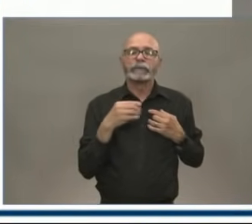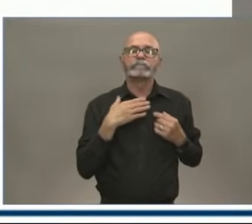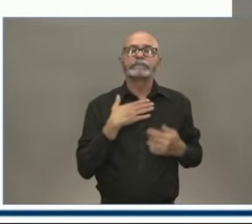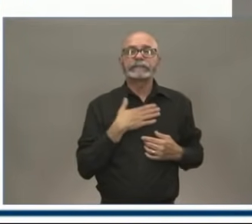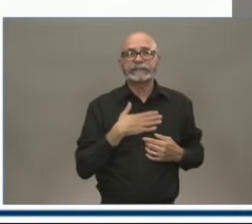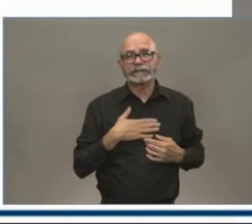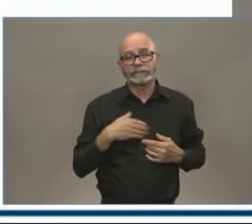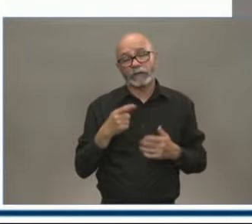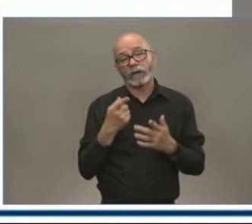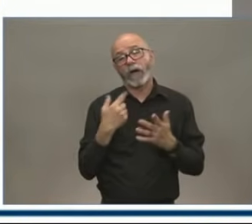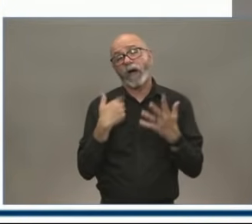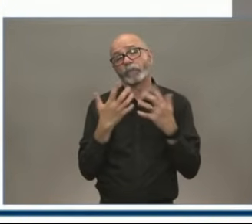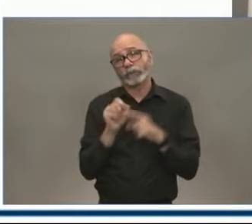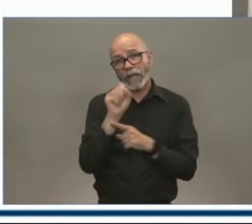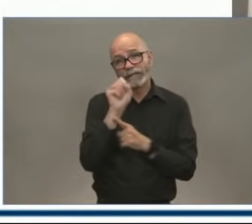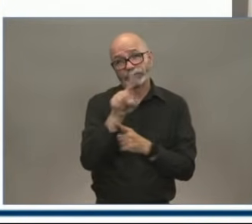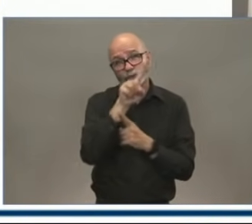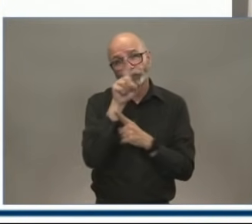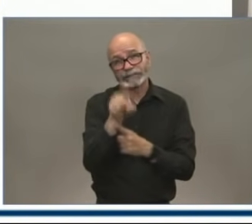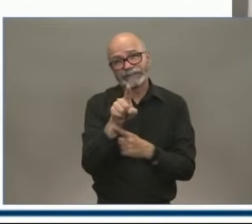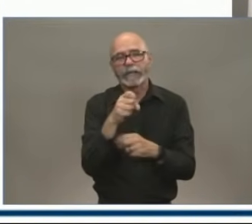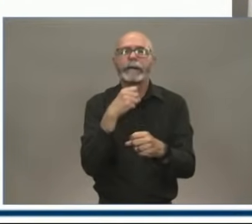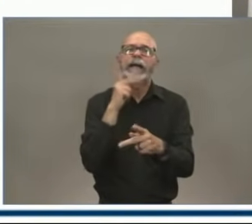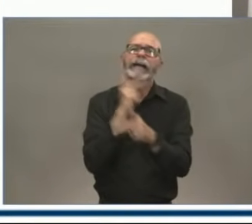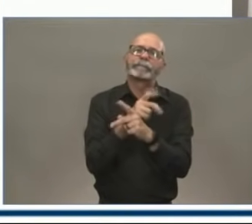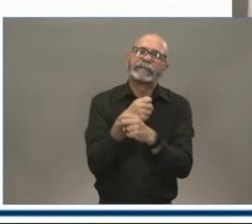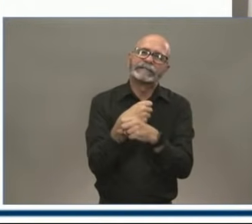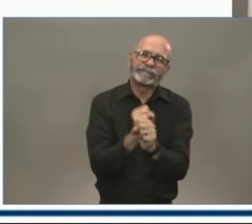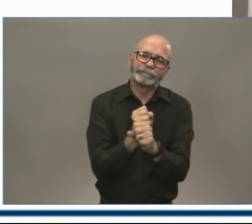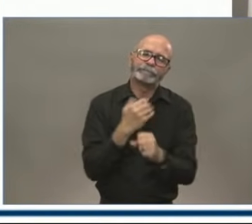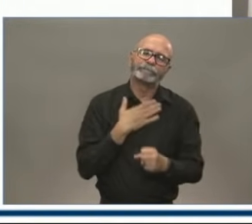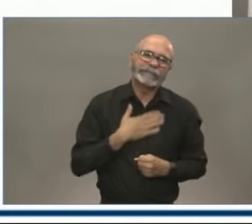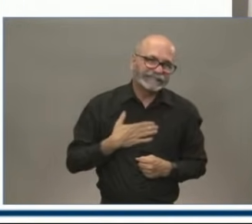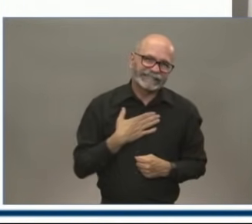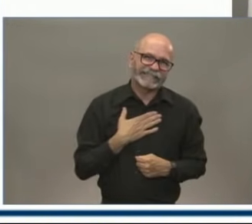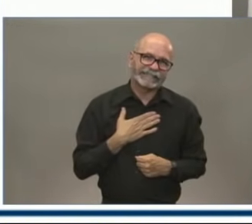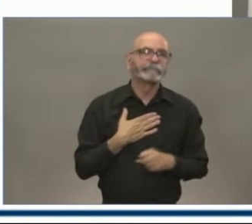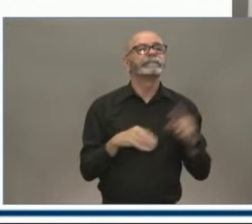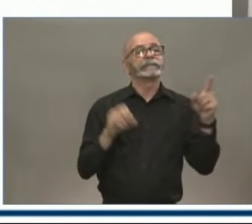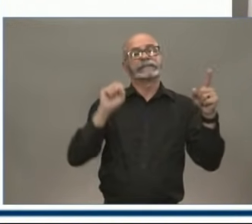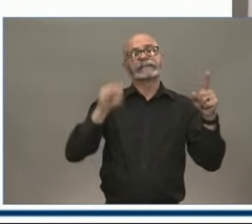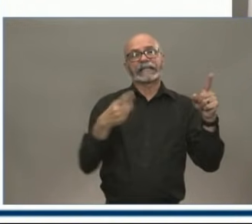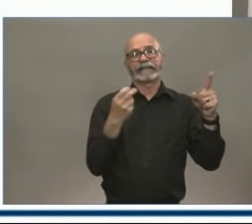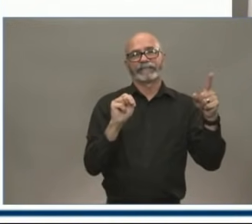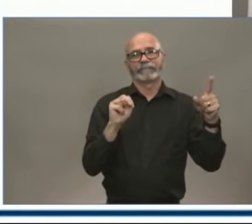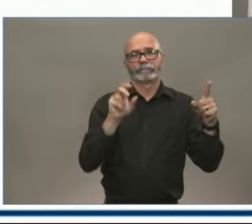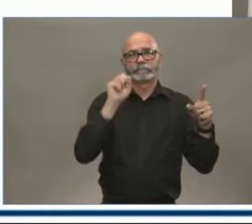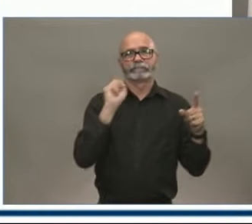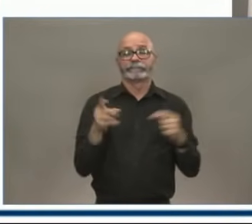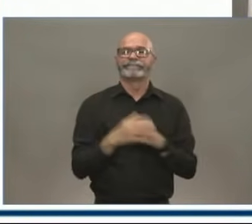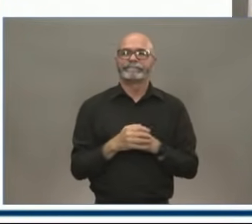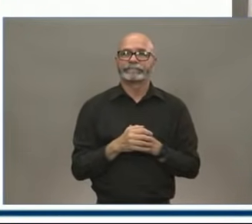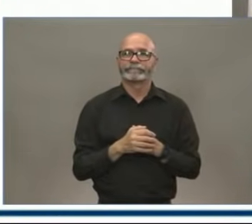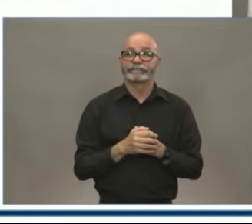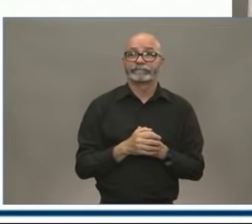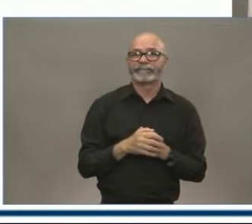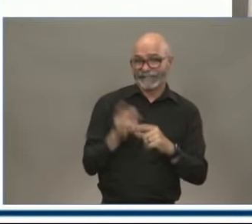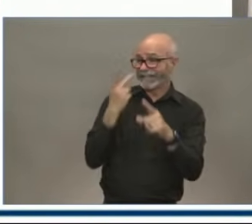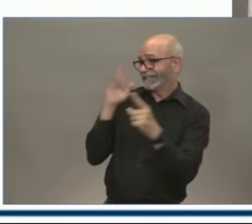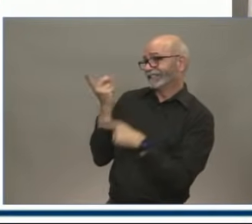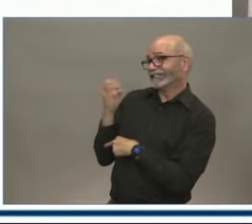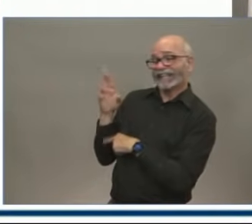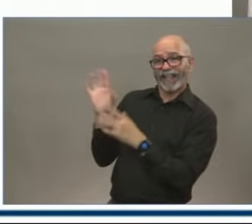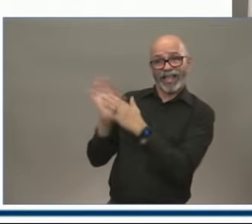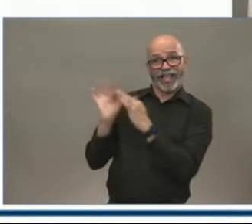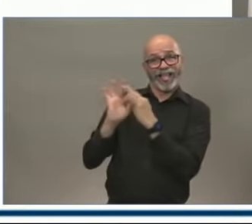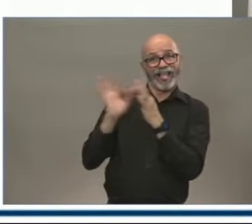other safe. I don't want to continue to add to this, but I do want to. This is the reason, as Dr. Strang said, we acted the way we did early